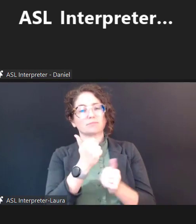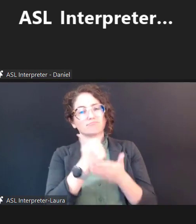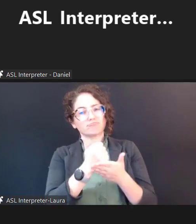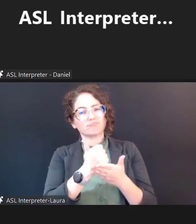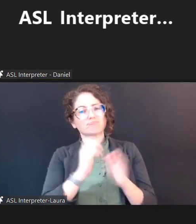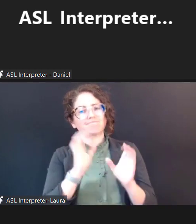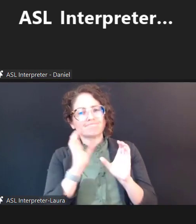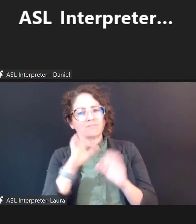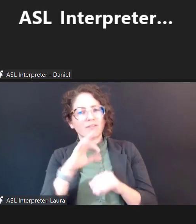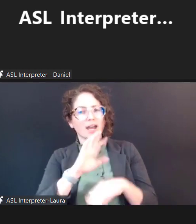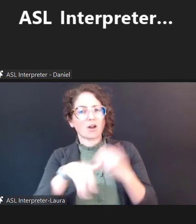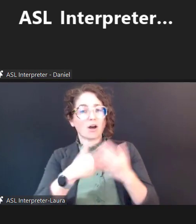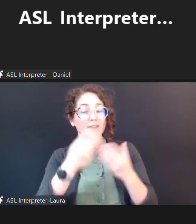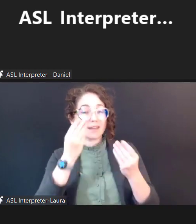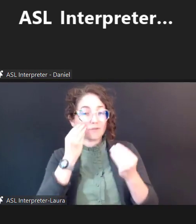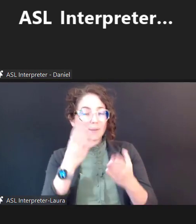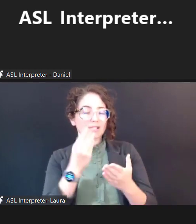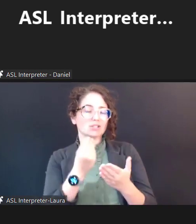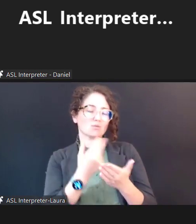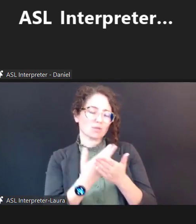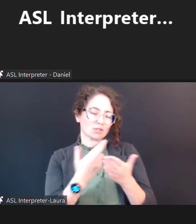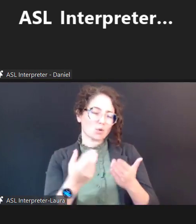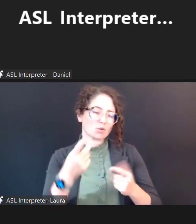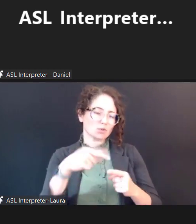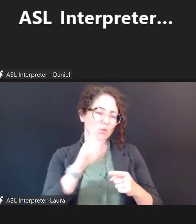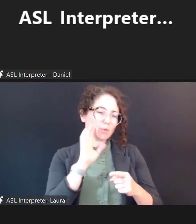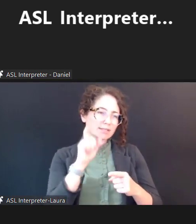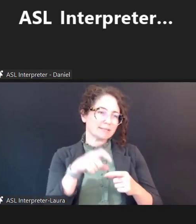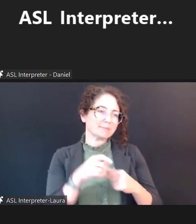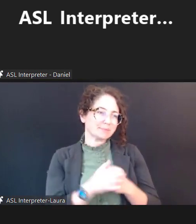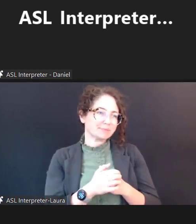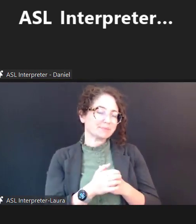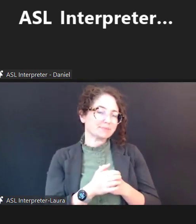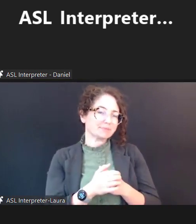all of the information and the resources that you're going to need.